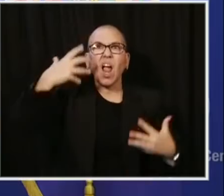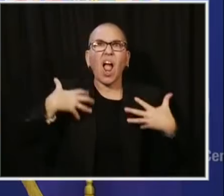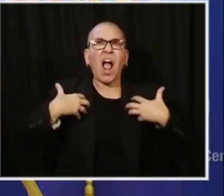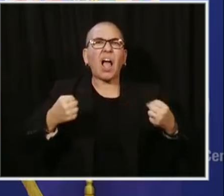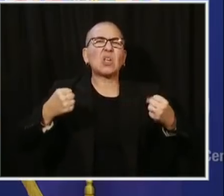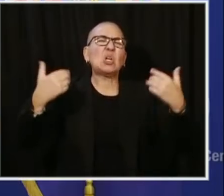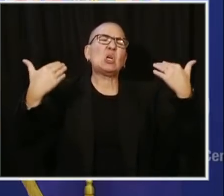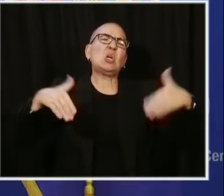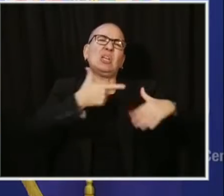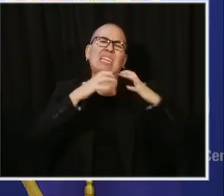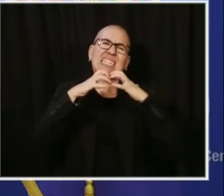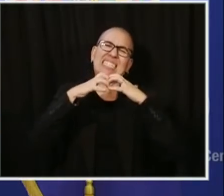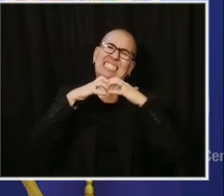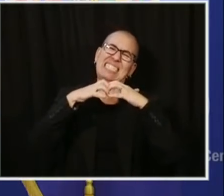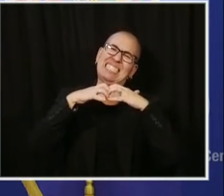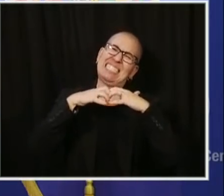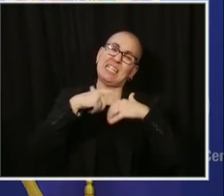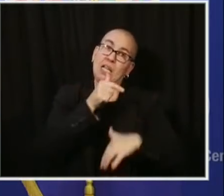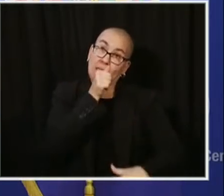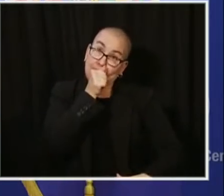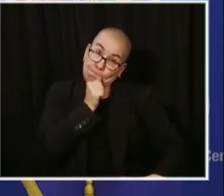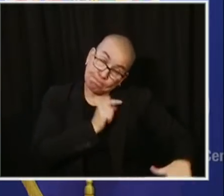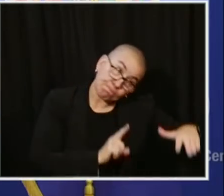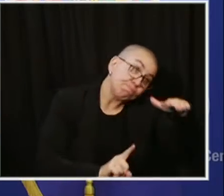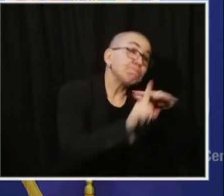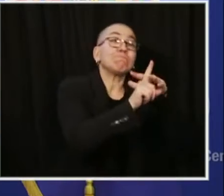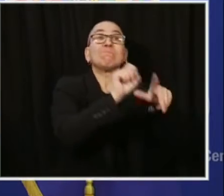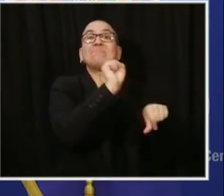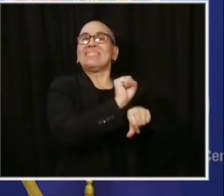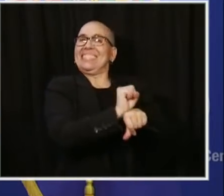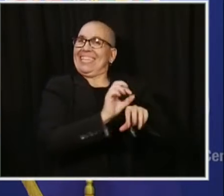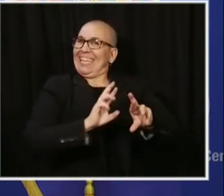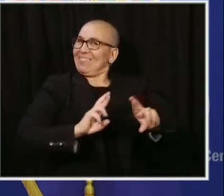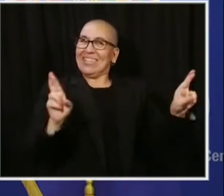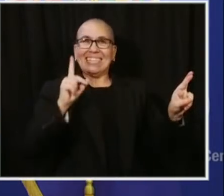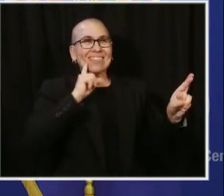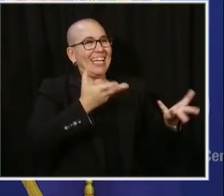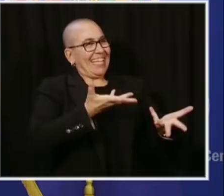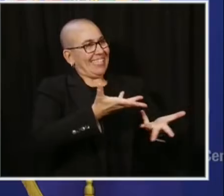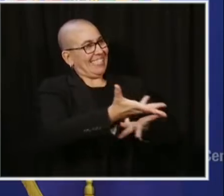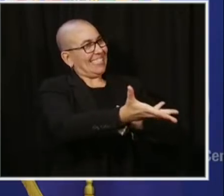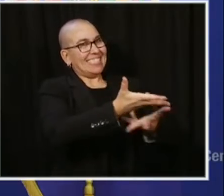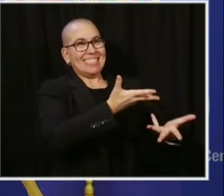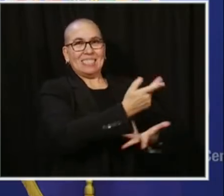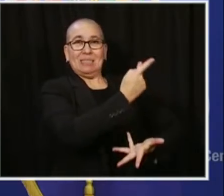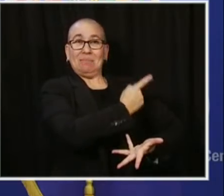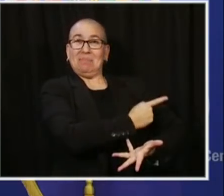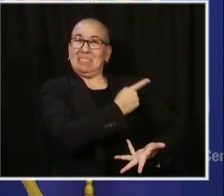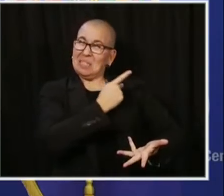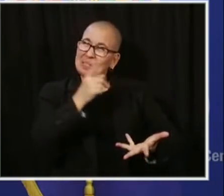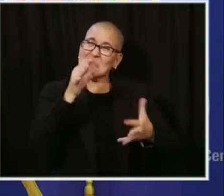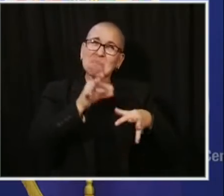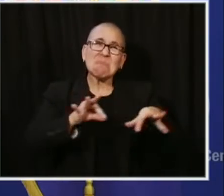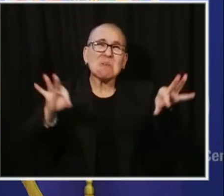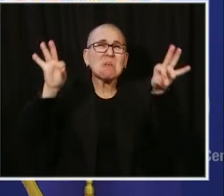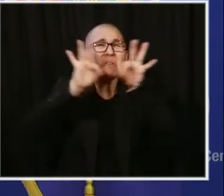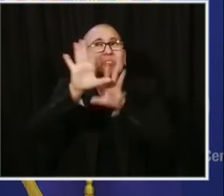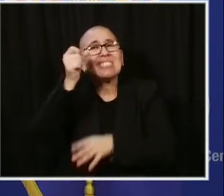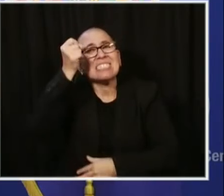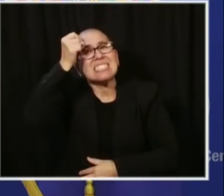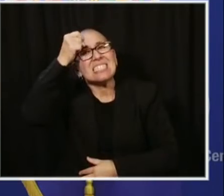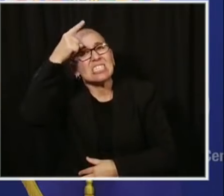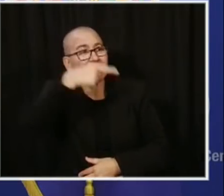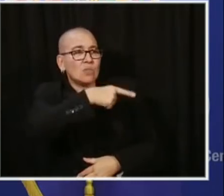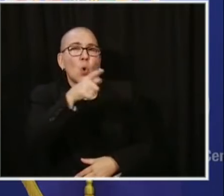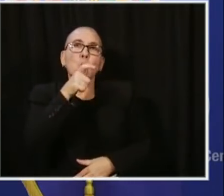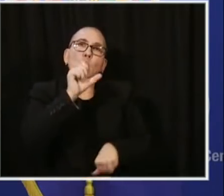as we see this and as we prepare for those responses, that's really where we're looking for each of us to understand our role. And our role